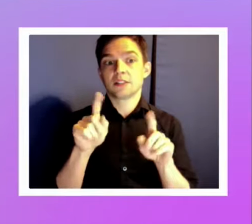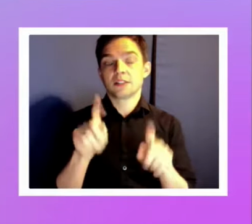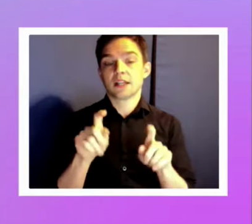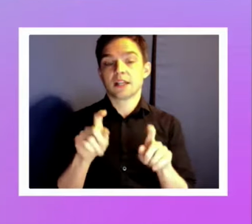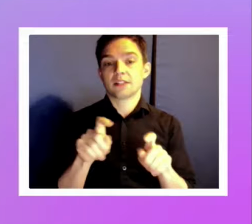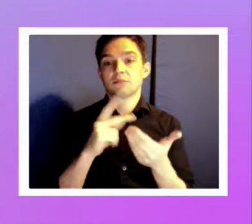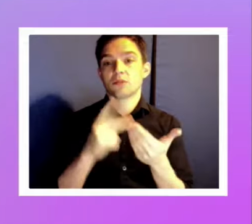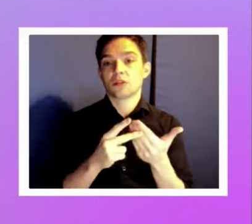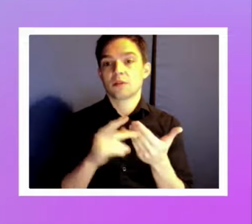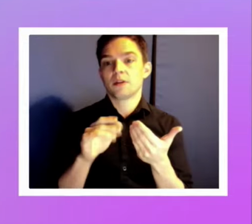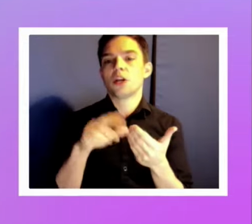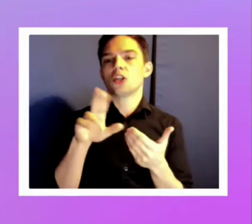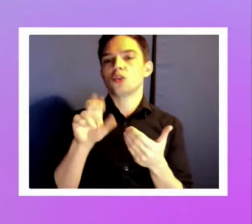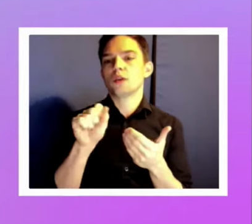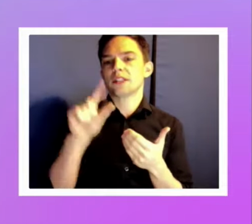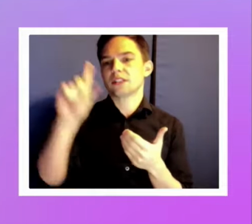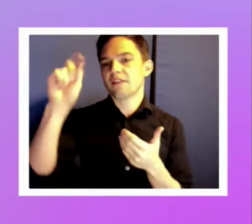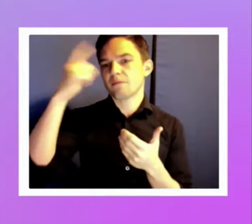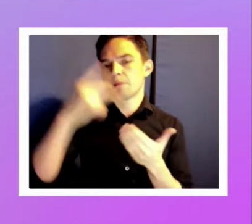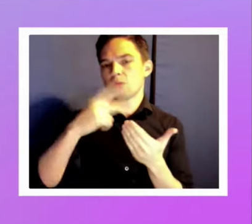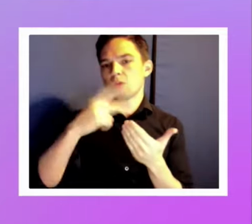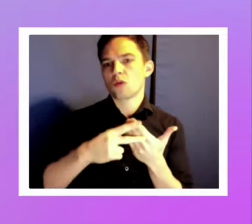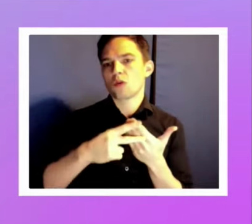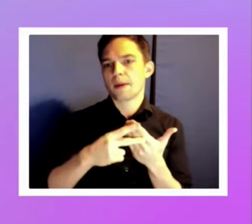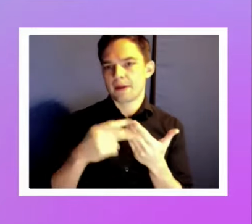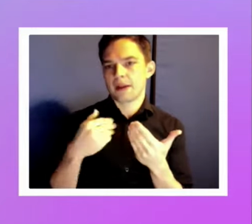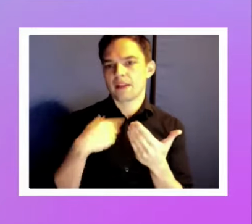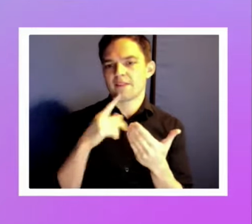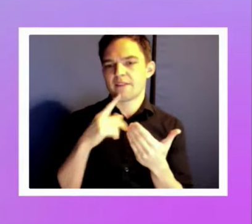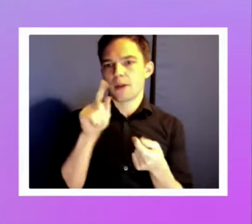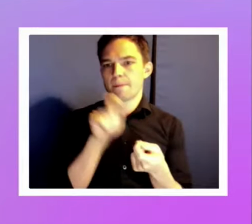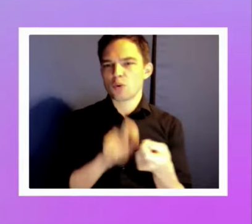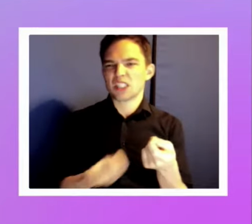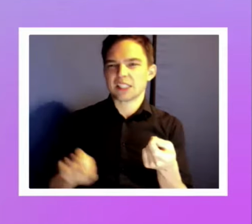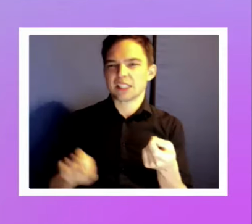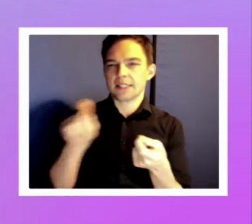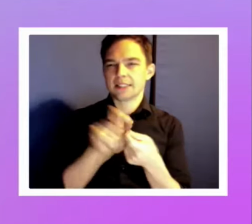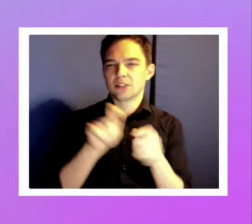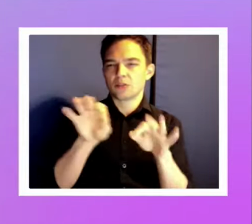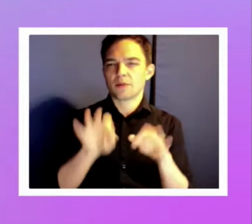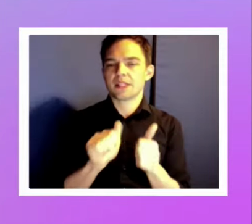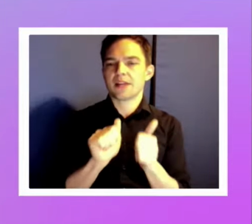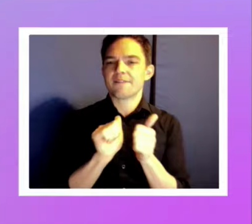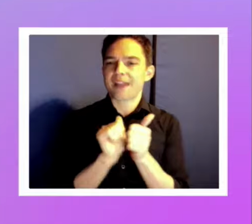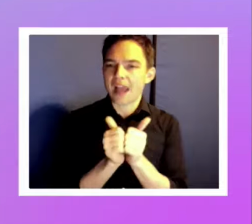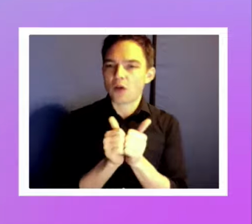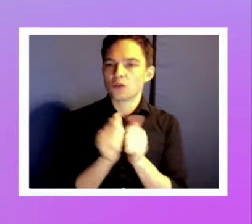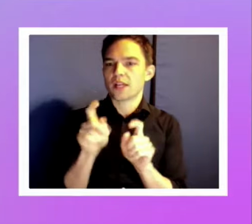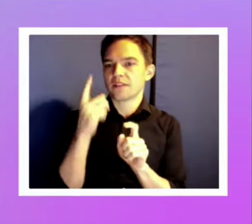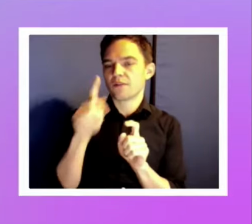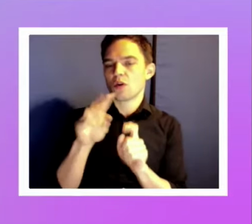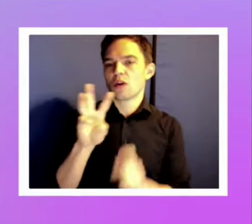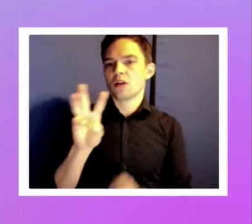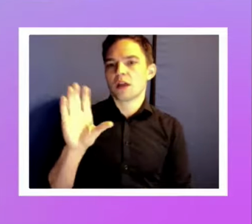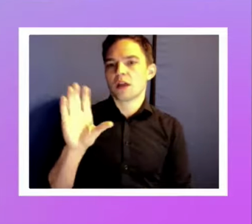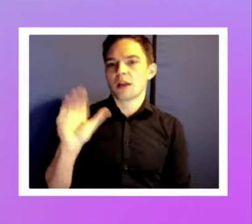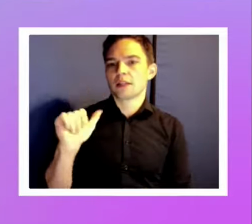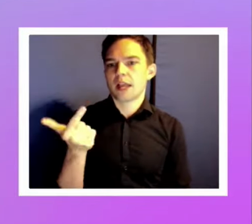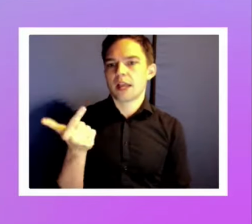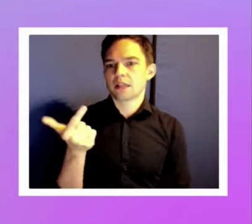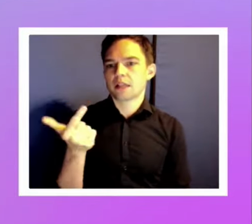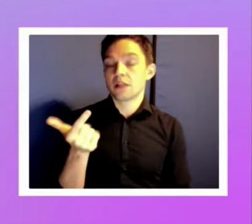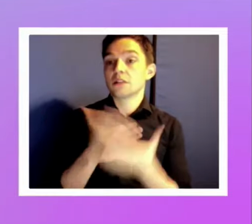which is a US government program that has a very precise description of how to test for WCAG. There's some tools in